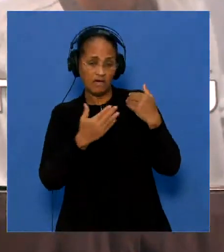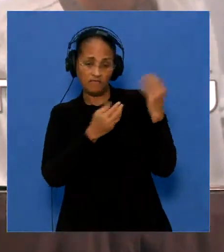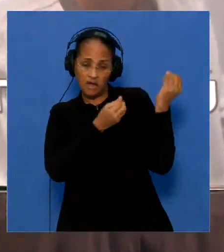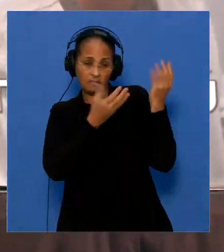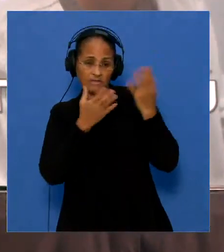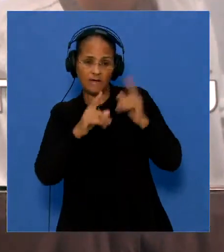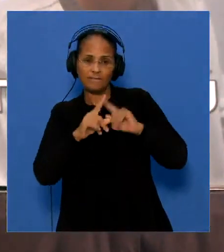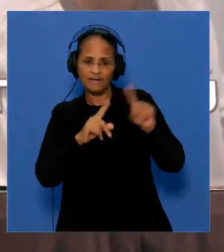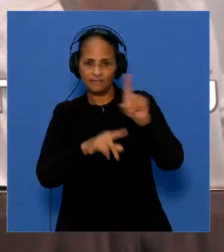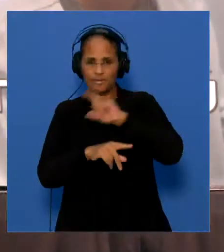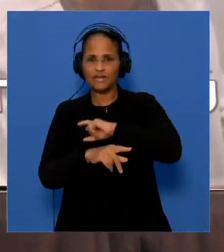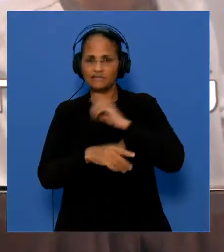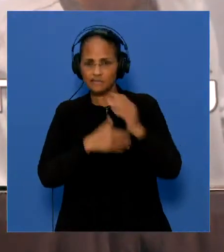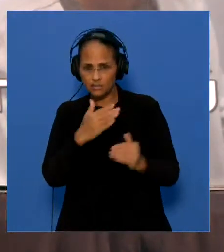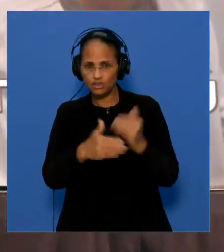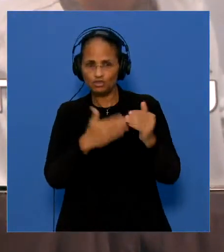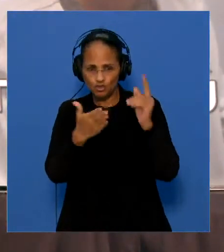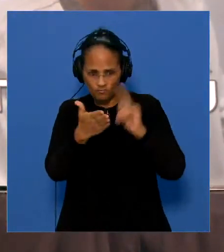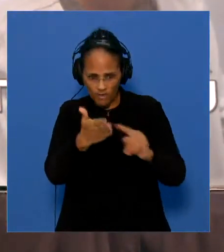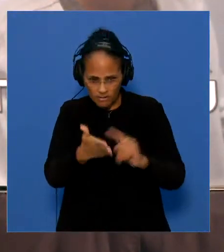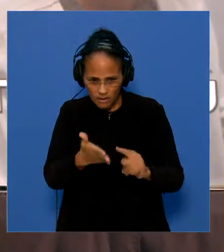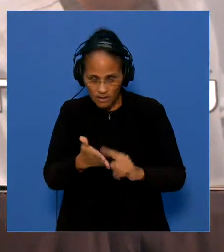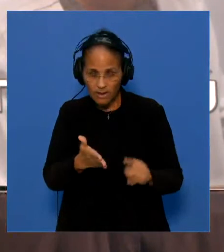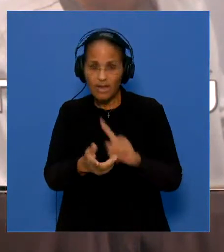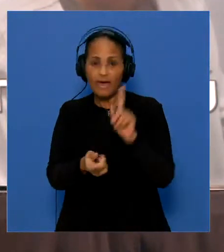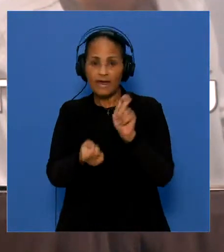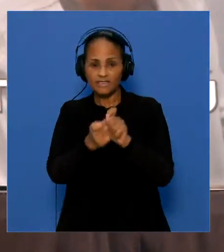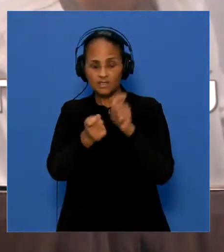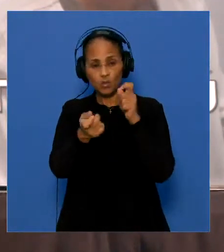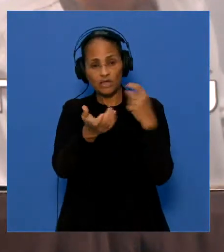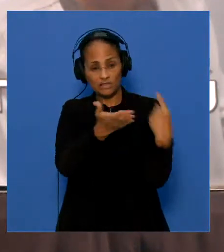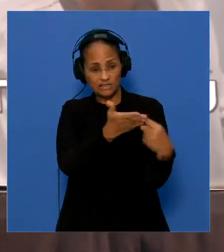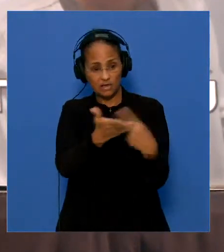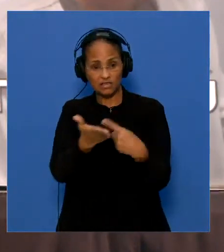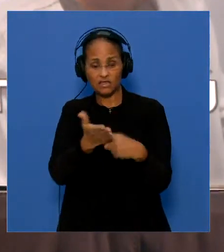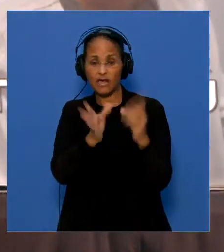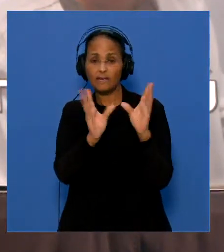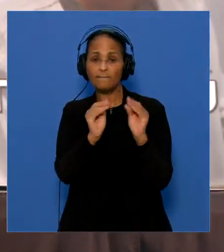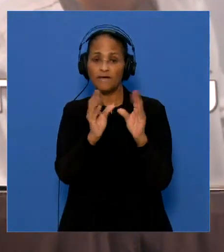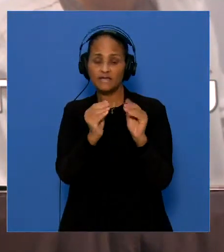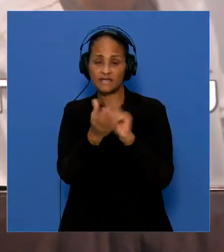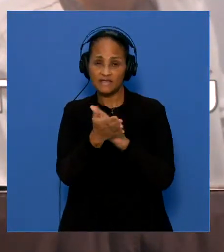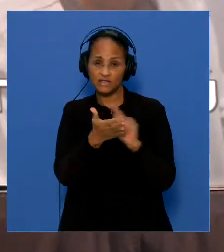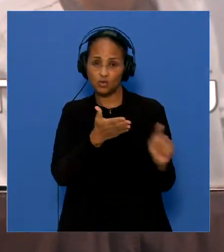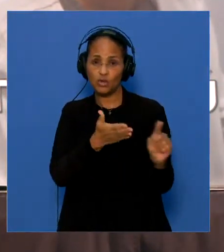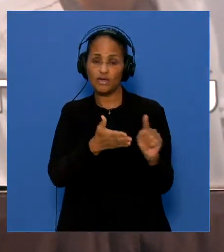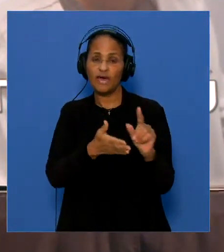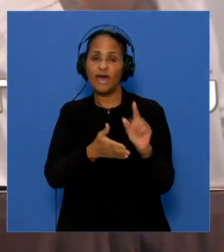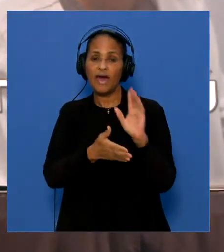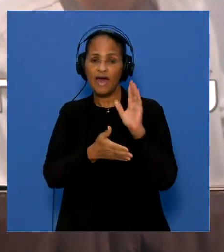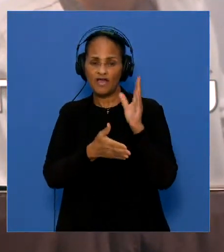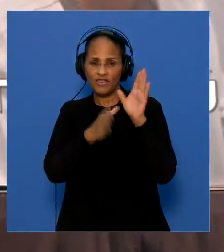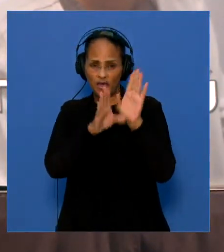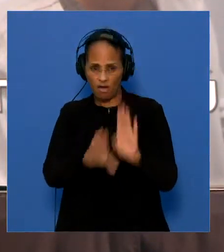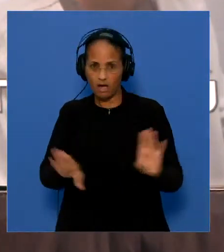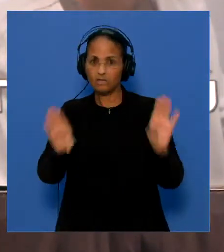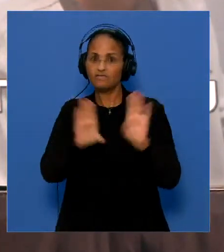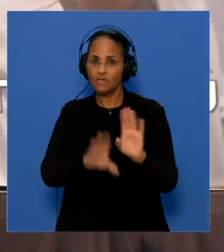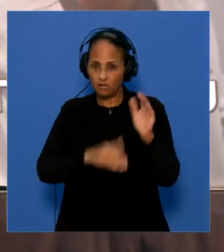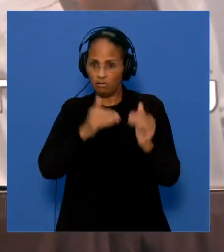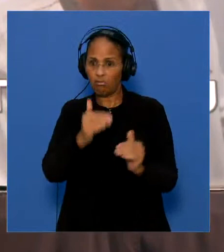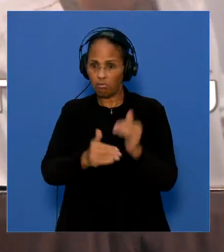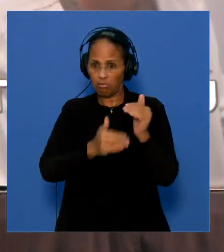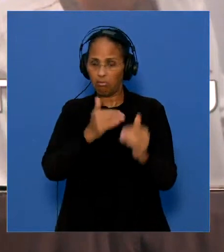police continue to investigate, and actually we discussed in our meeting with the police this week, and they are actively continuing